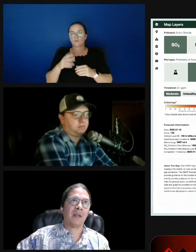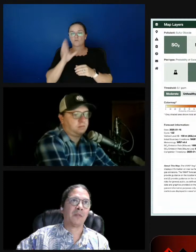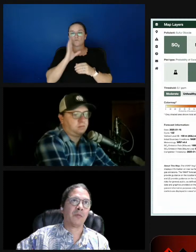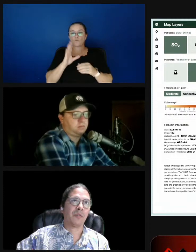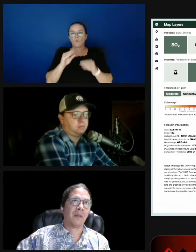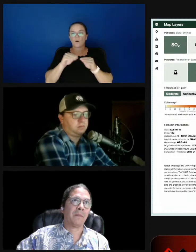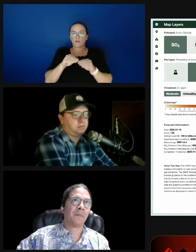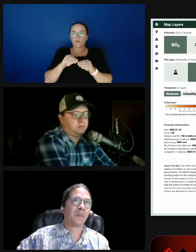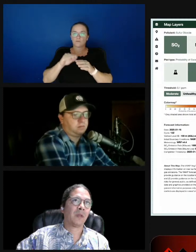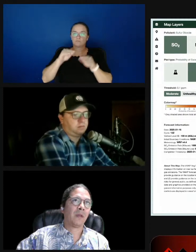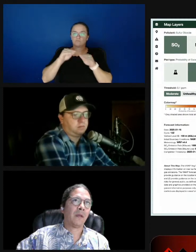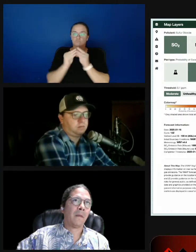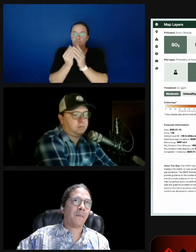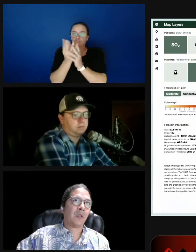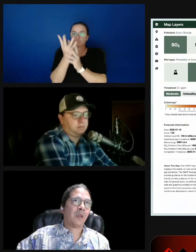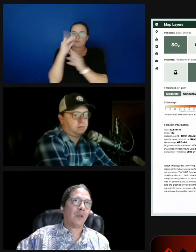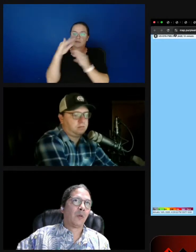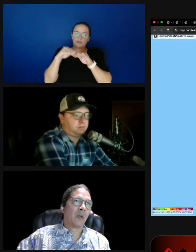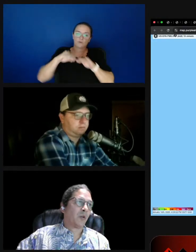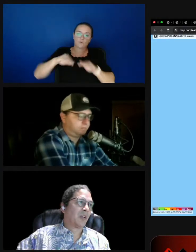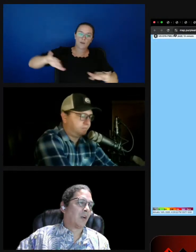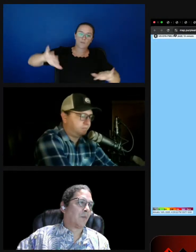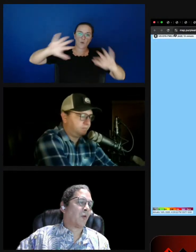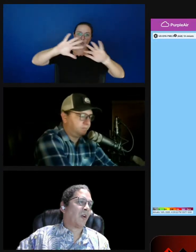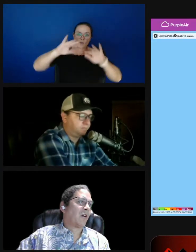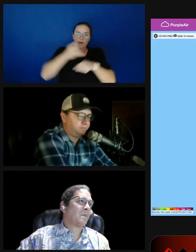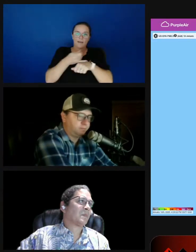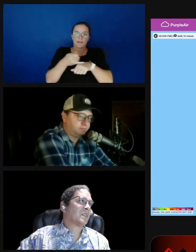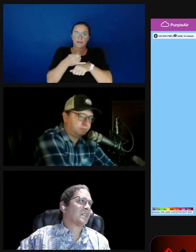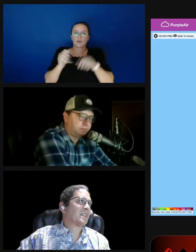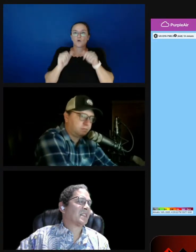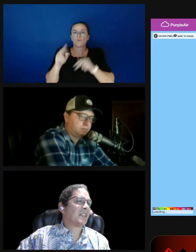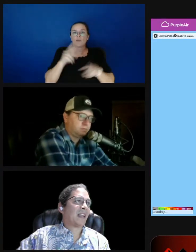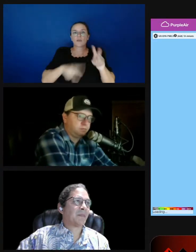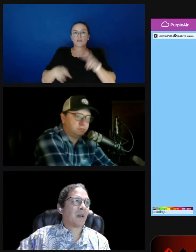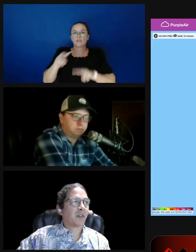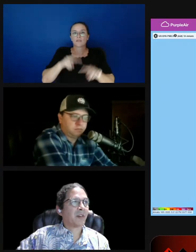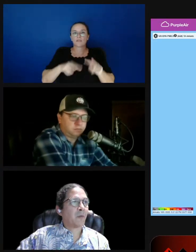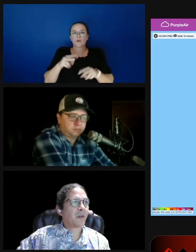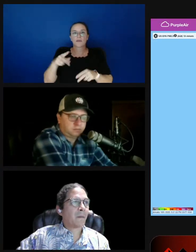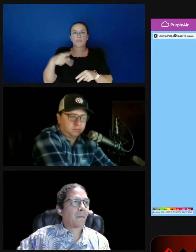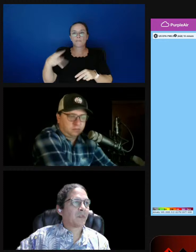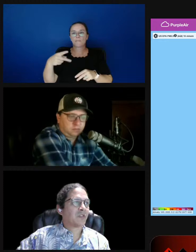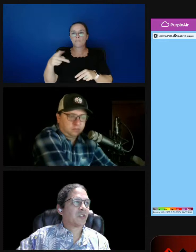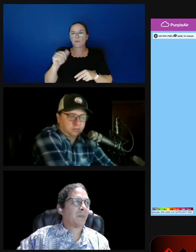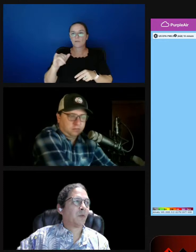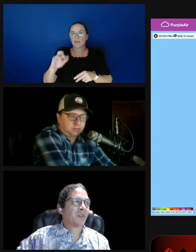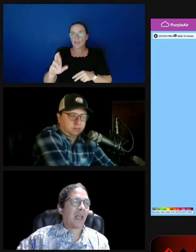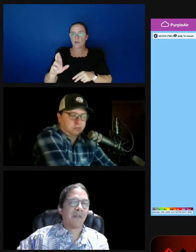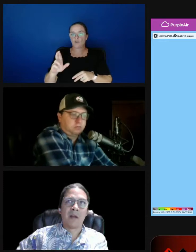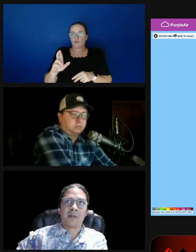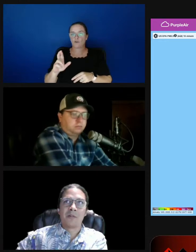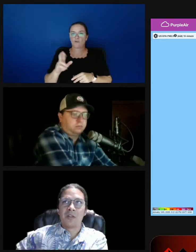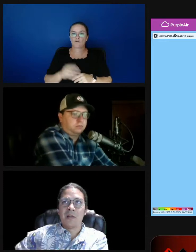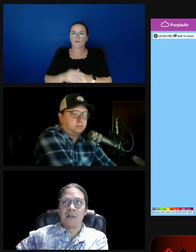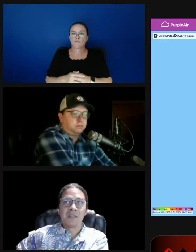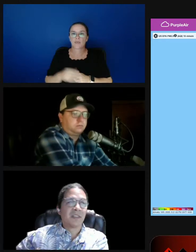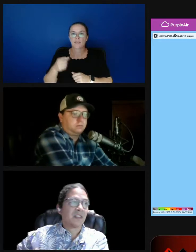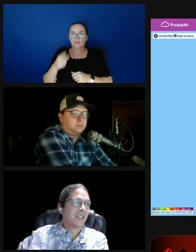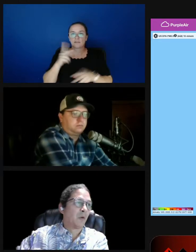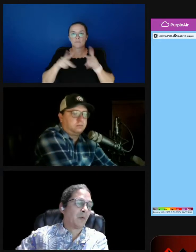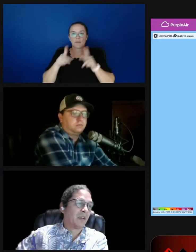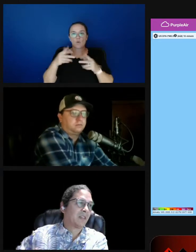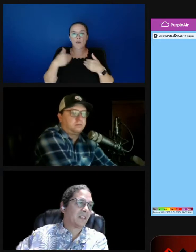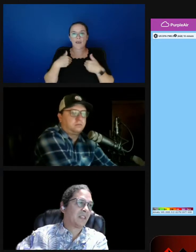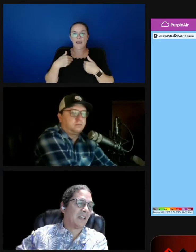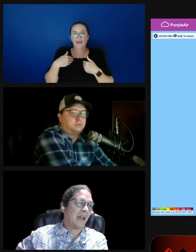wrapping around over time. We can look at our Purple Air Citizen Science Monitoring Network. This is just people having monitors on their houses